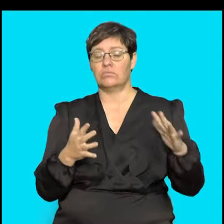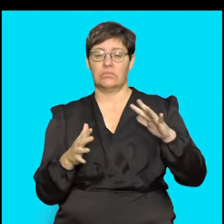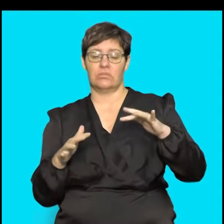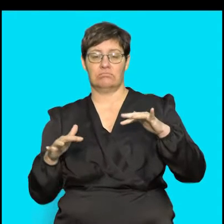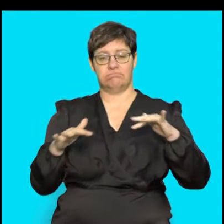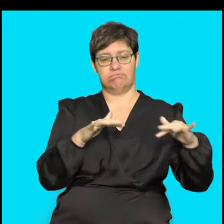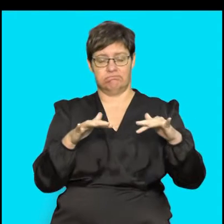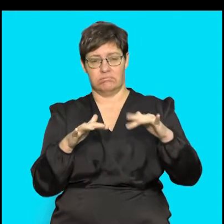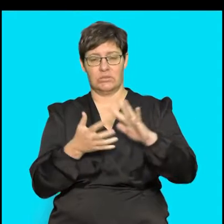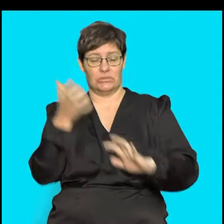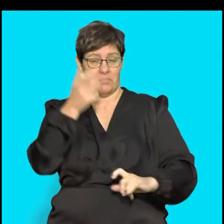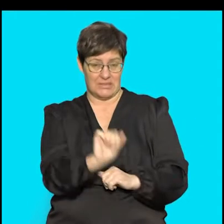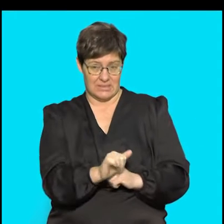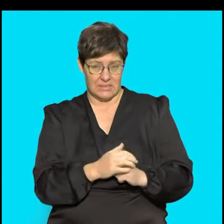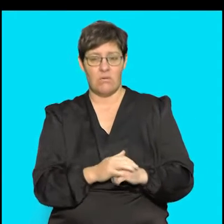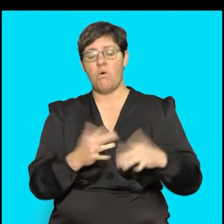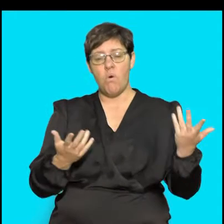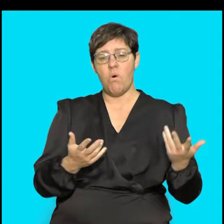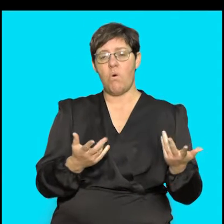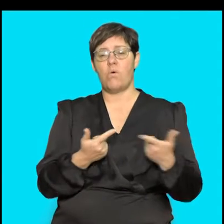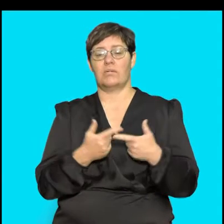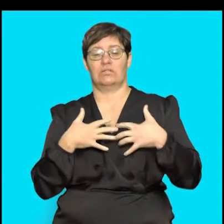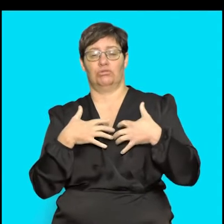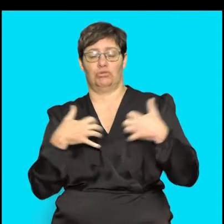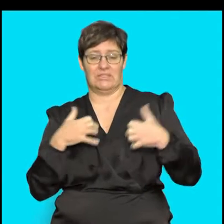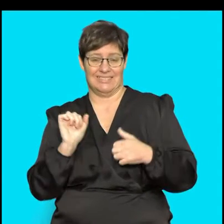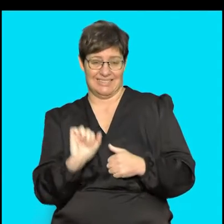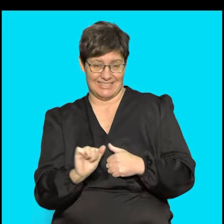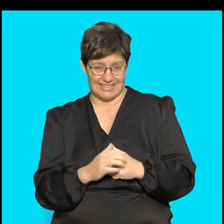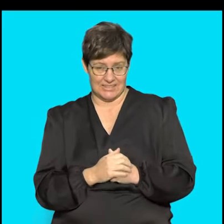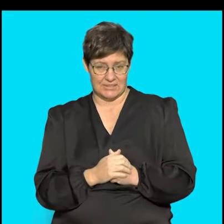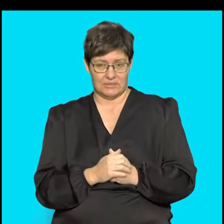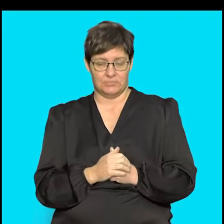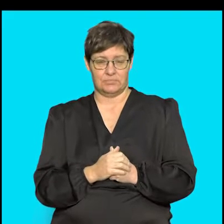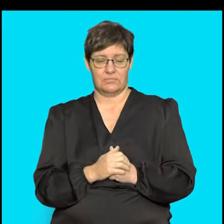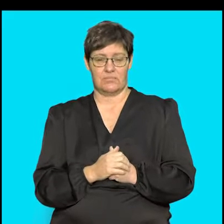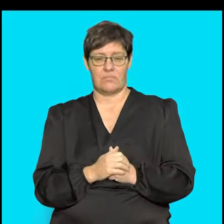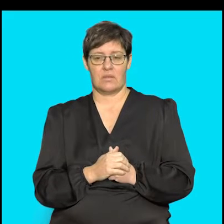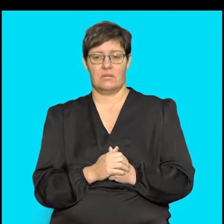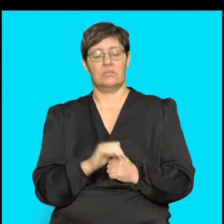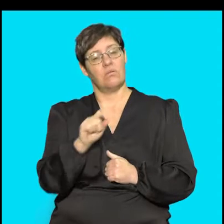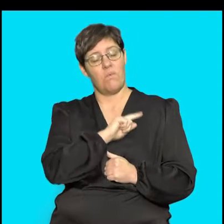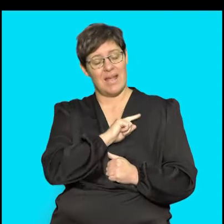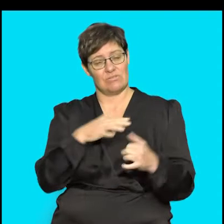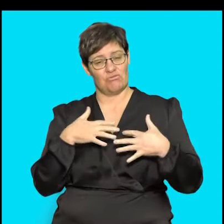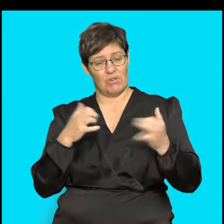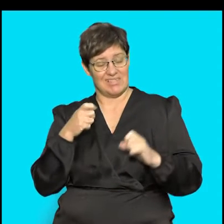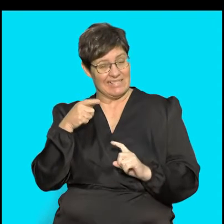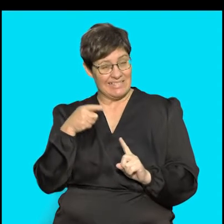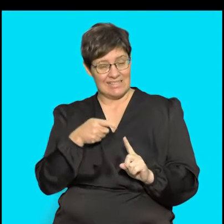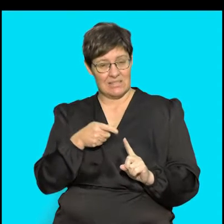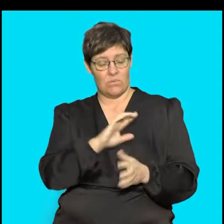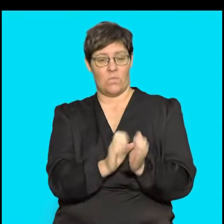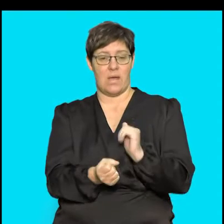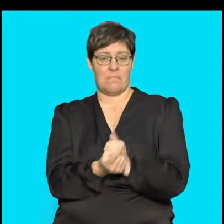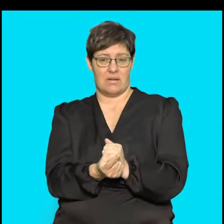about disturbance, or sometimes we will refer to this disturbance as the stress, seeing that the stress